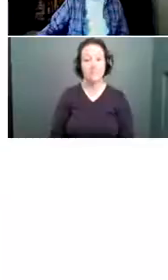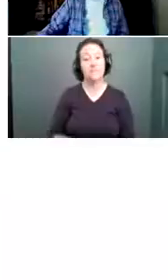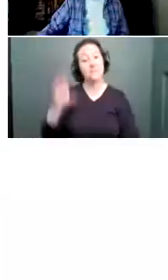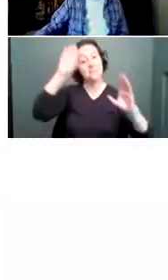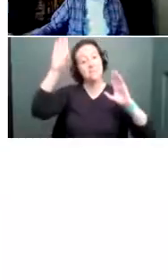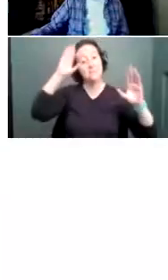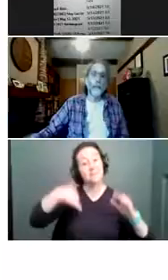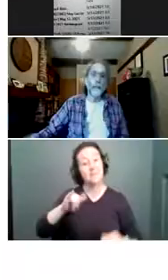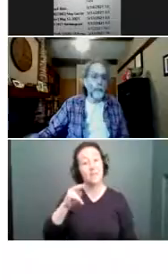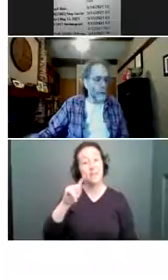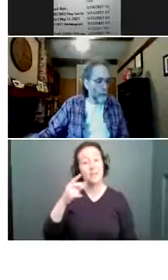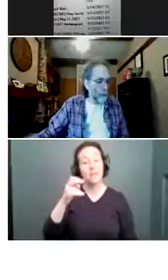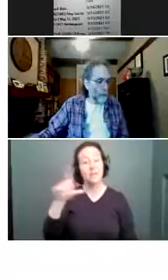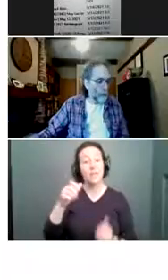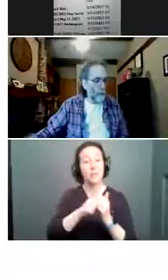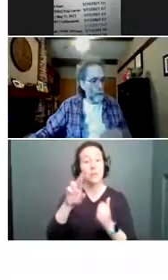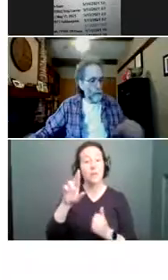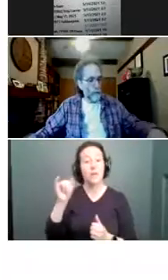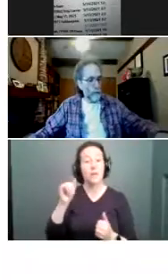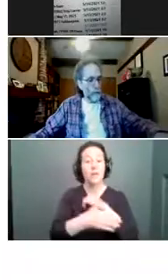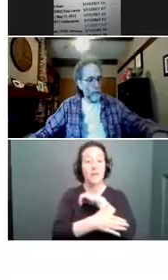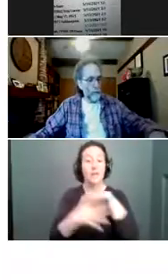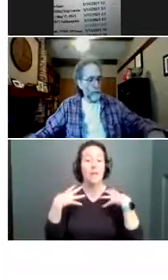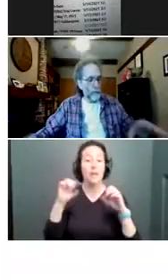This is Janet Hill with the Rock Island County Health Department.